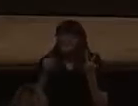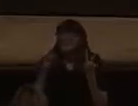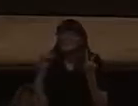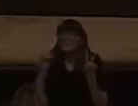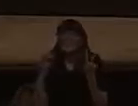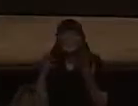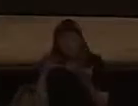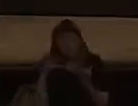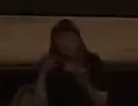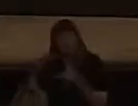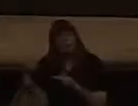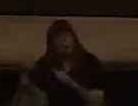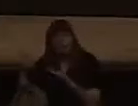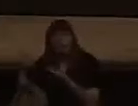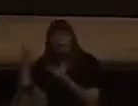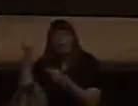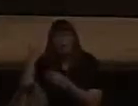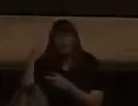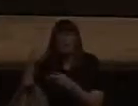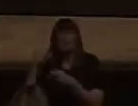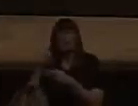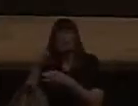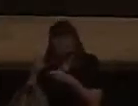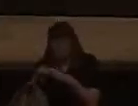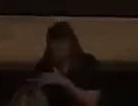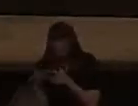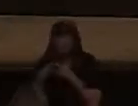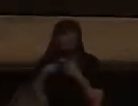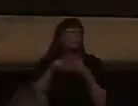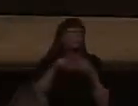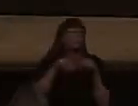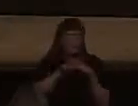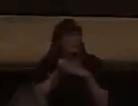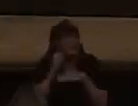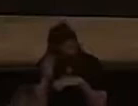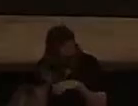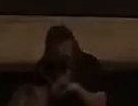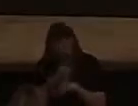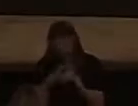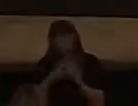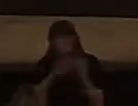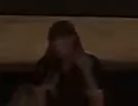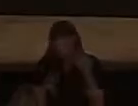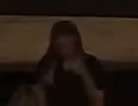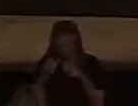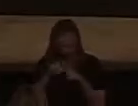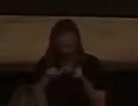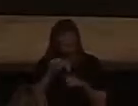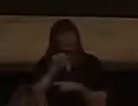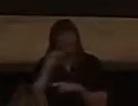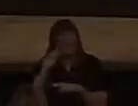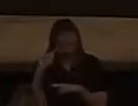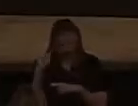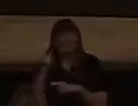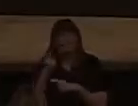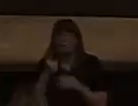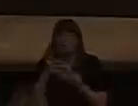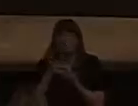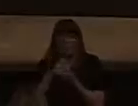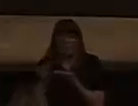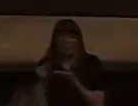of accessibility and marketability and access for all in ways that don't just totally absorb the